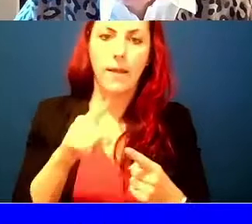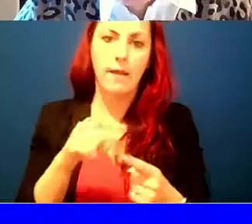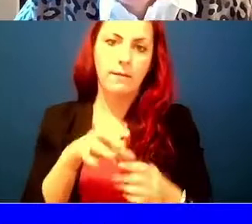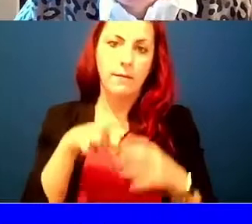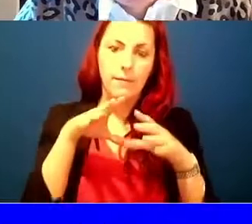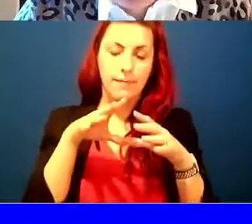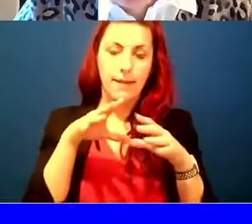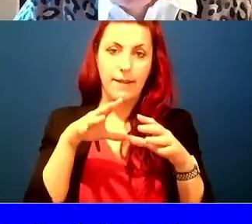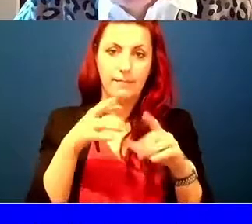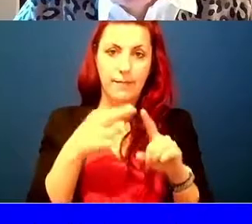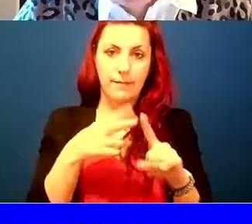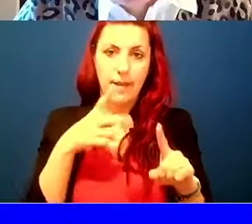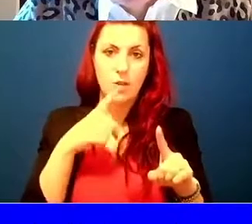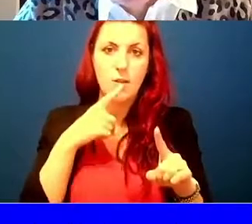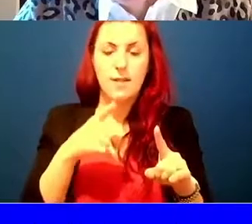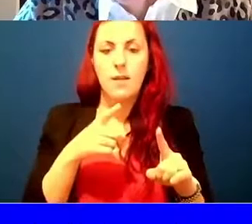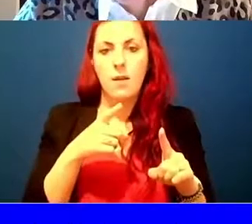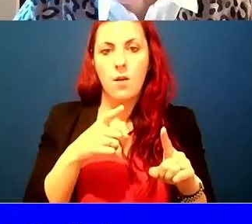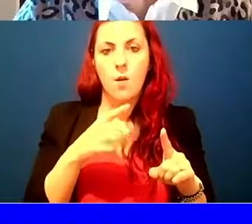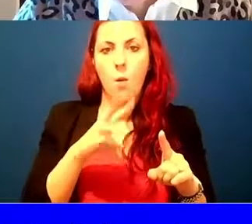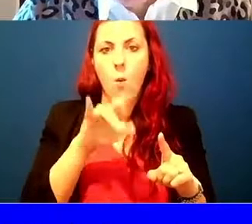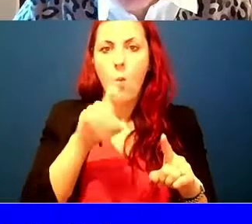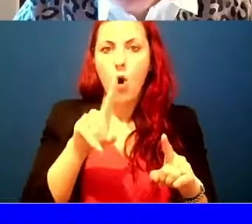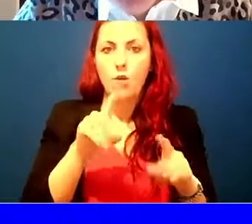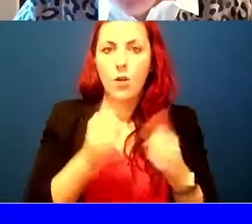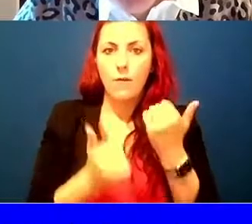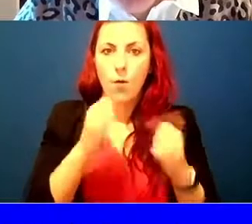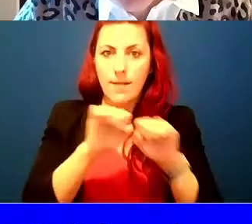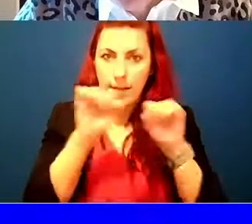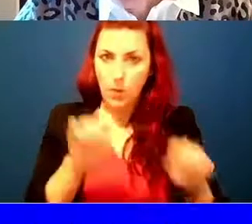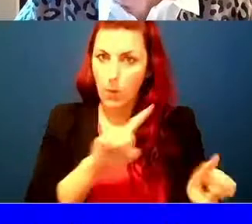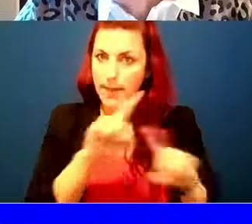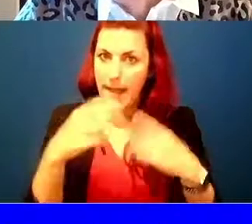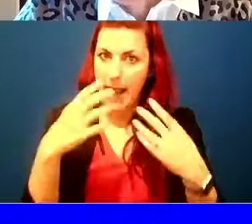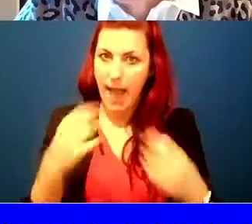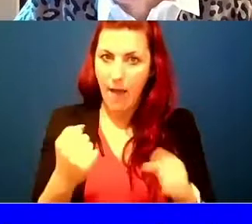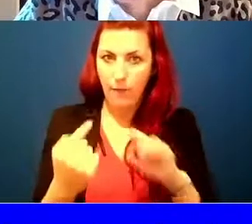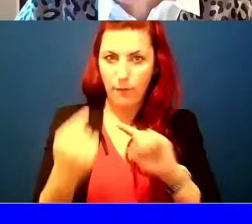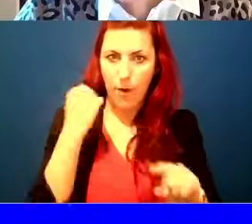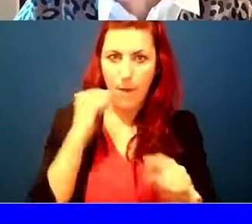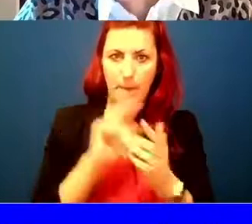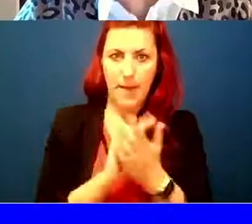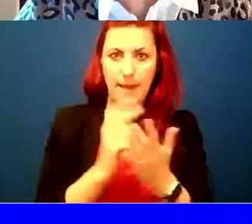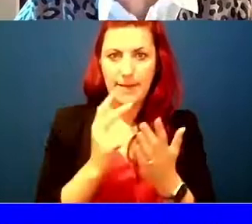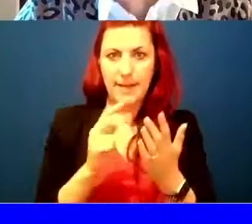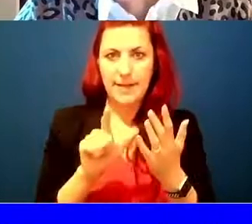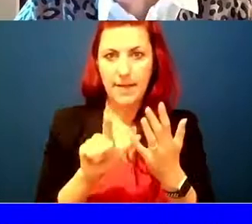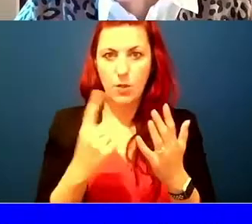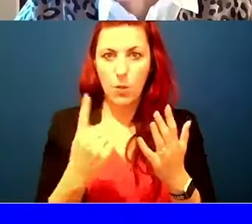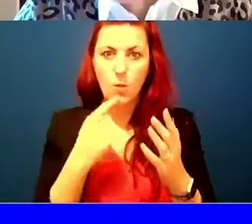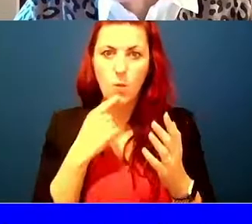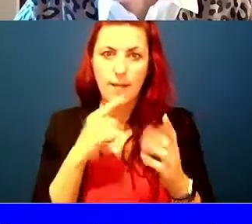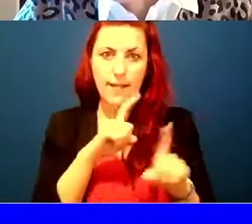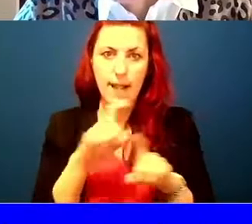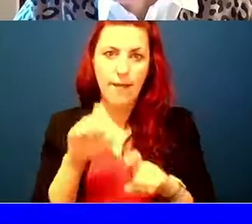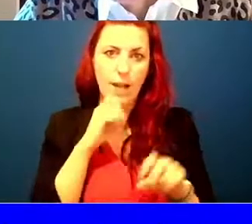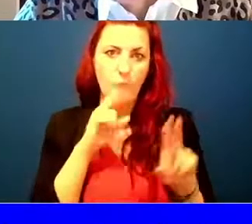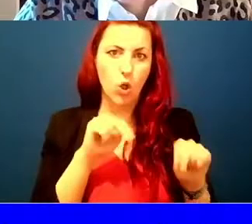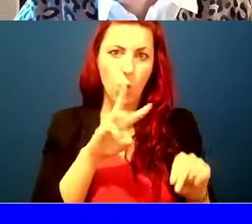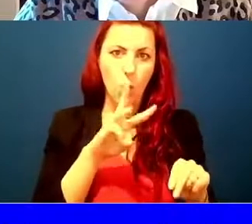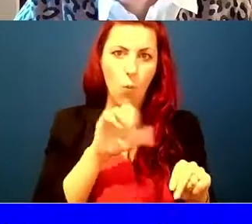we still have administered under the 1871 legislation. There won't be any new wards. All current wards will